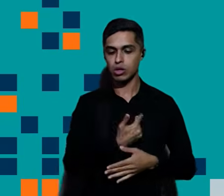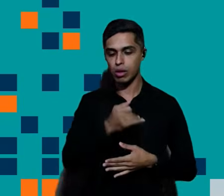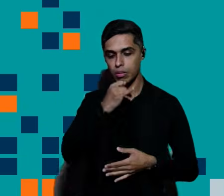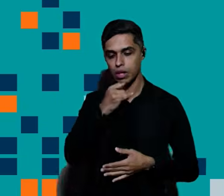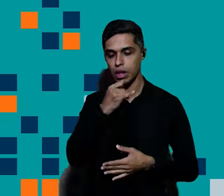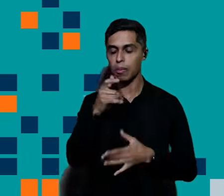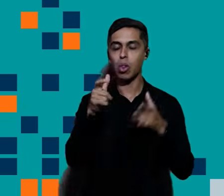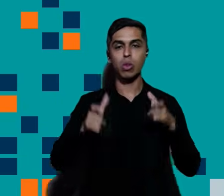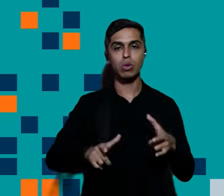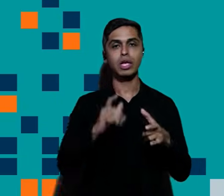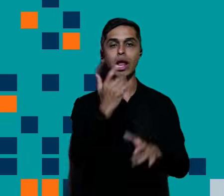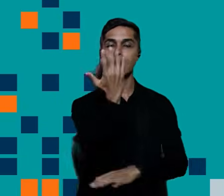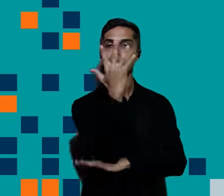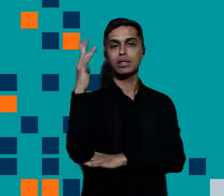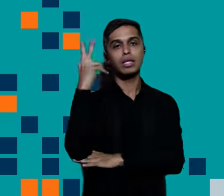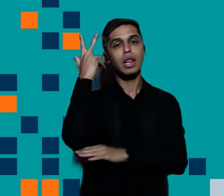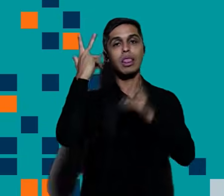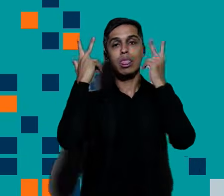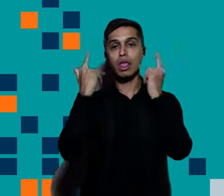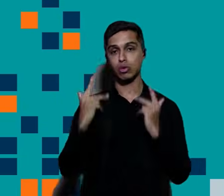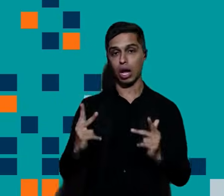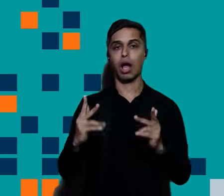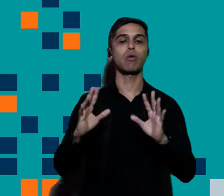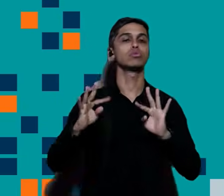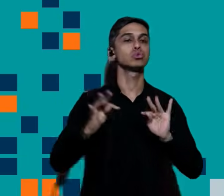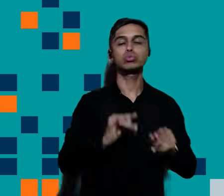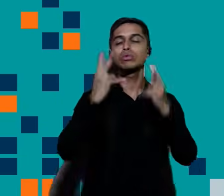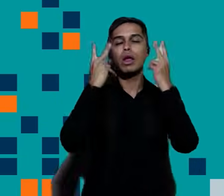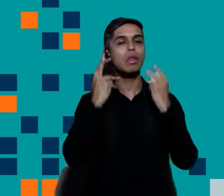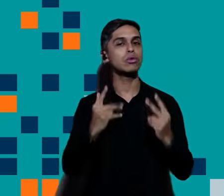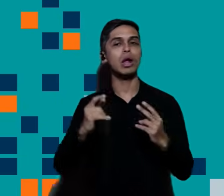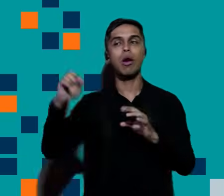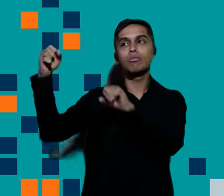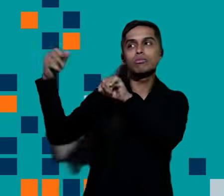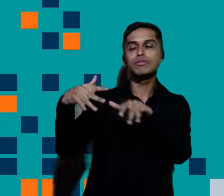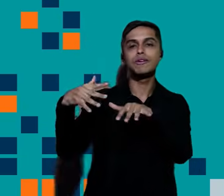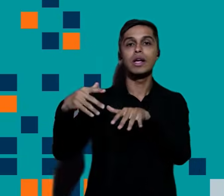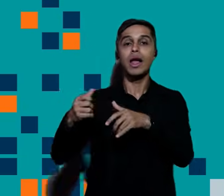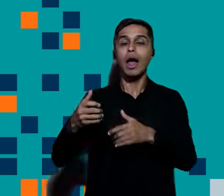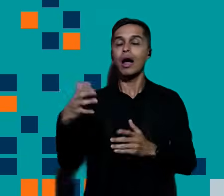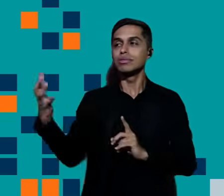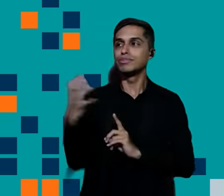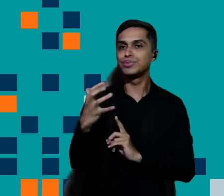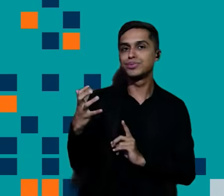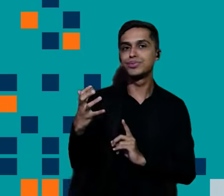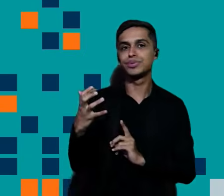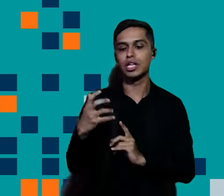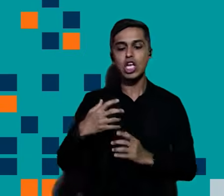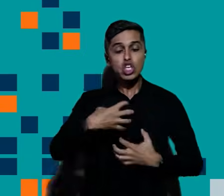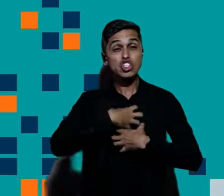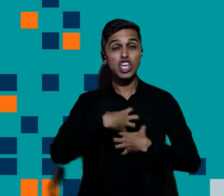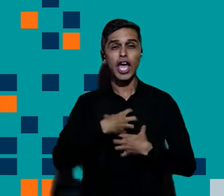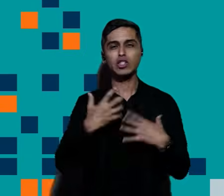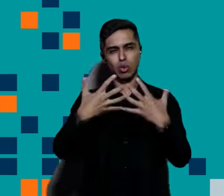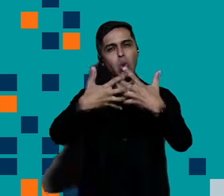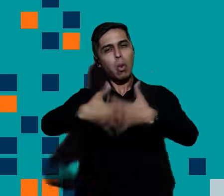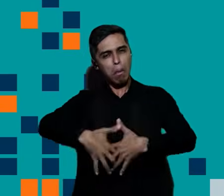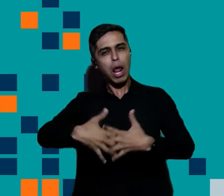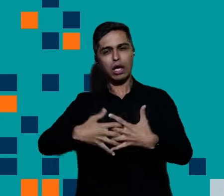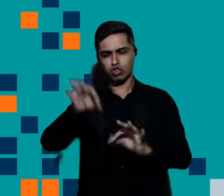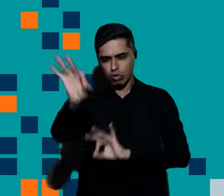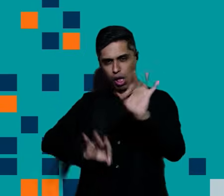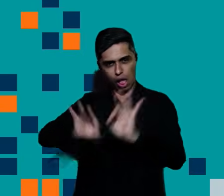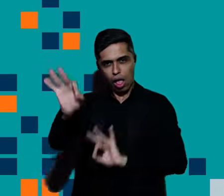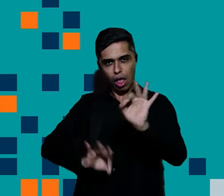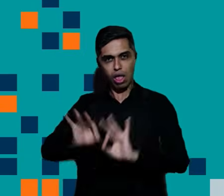natural plants, and these mid-range complex patterns. I'm going to show you two projects that are at very, very different